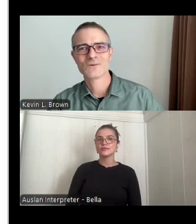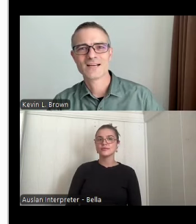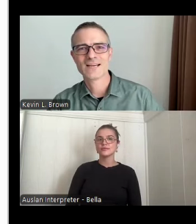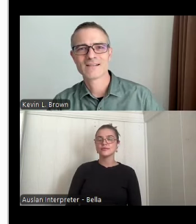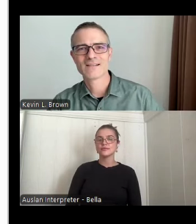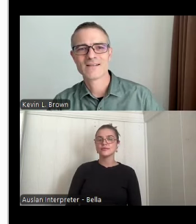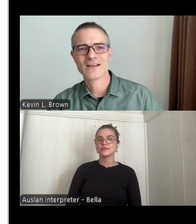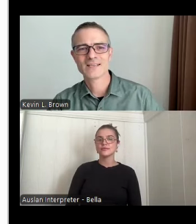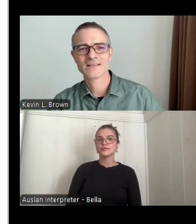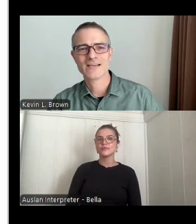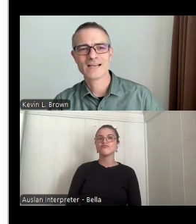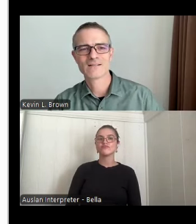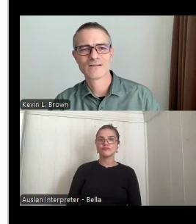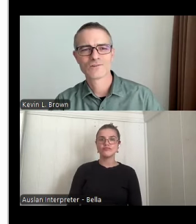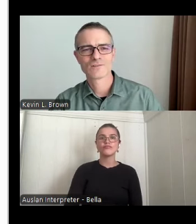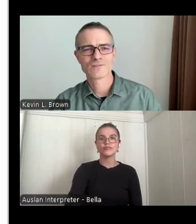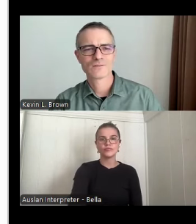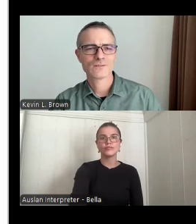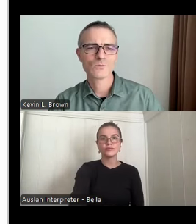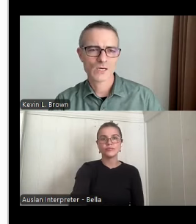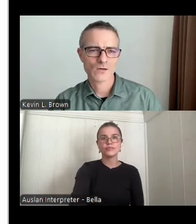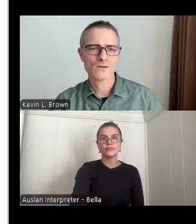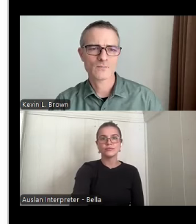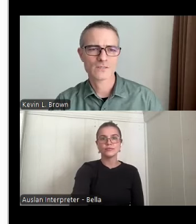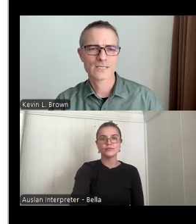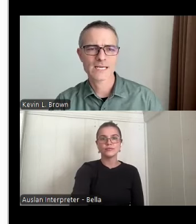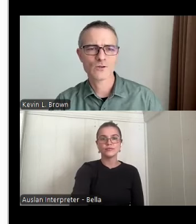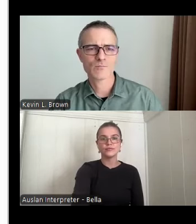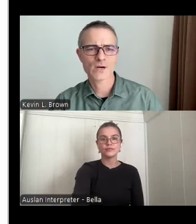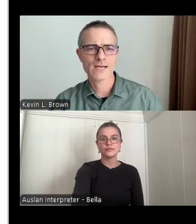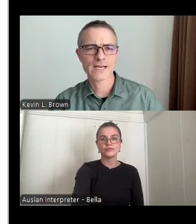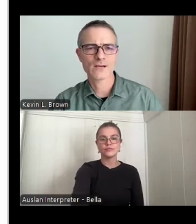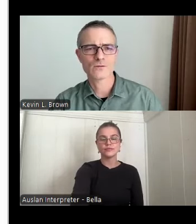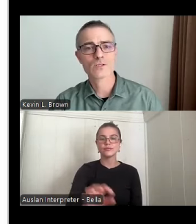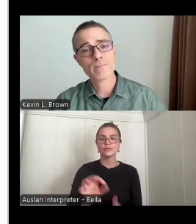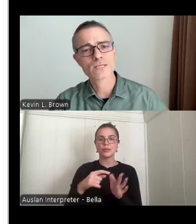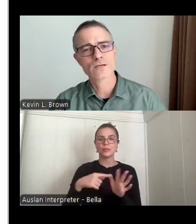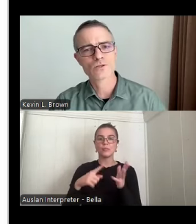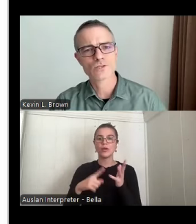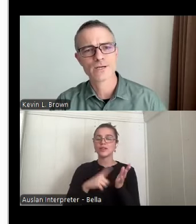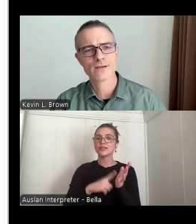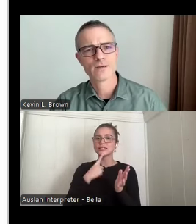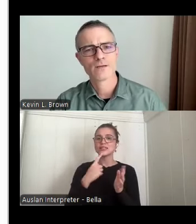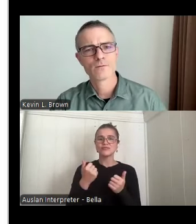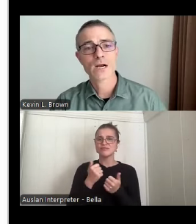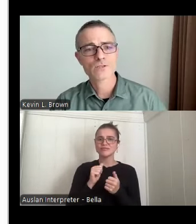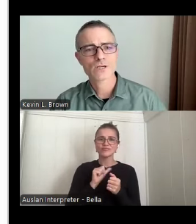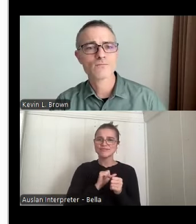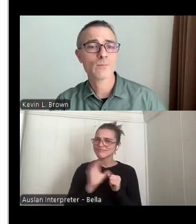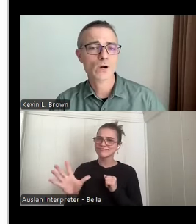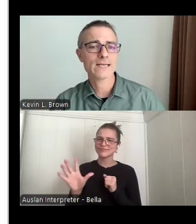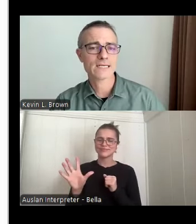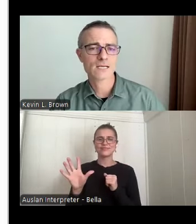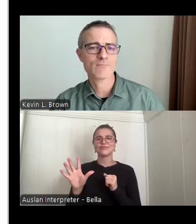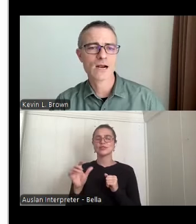All right. Nothing yet. Oh, Paul. Paul says, nailed the brand angle. So misunderstood. Proud to come